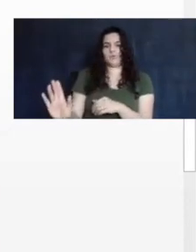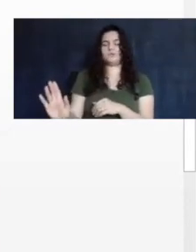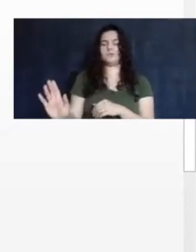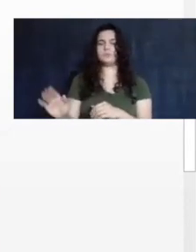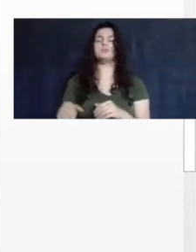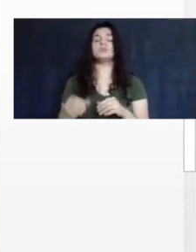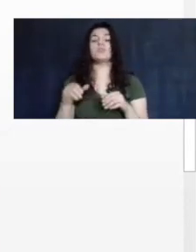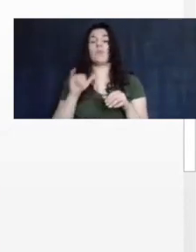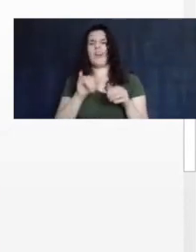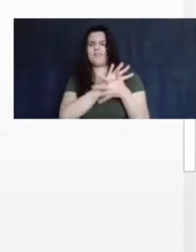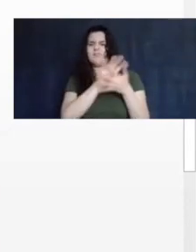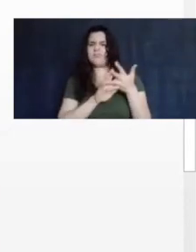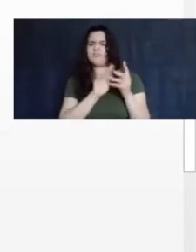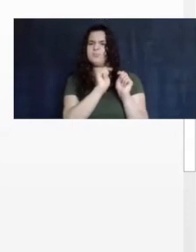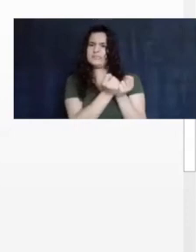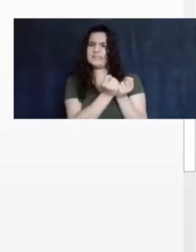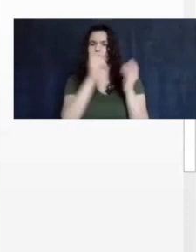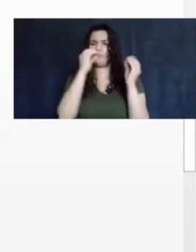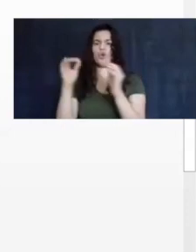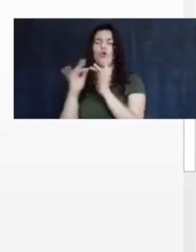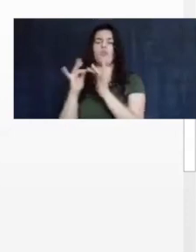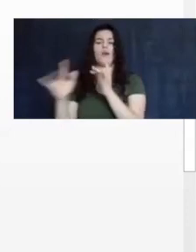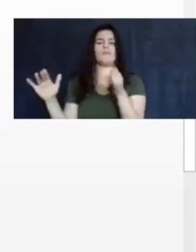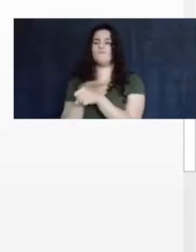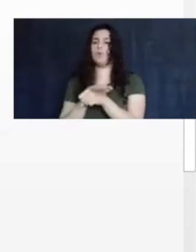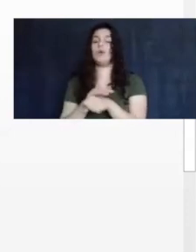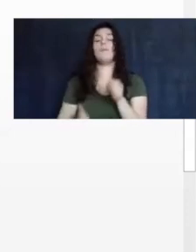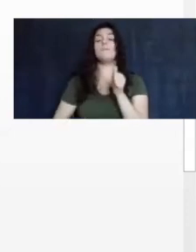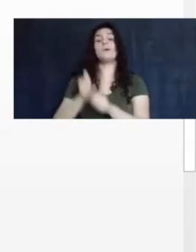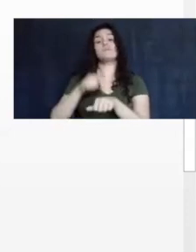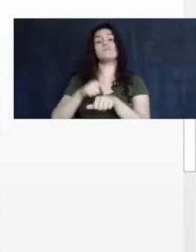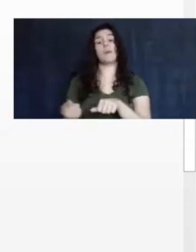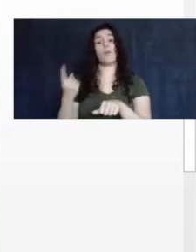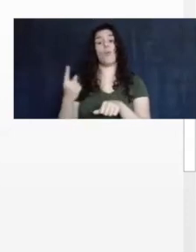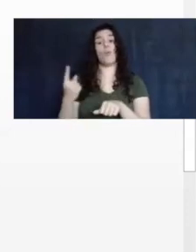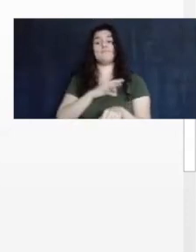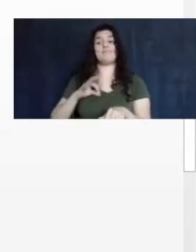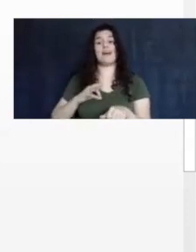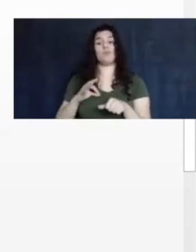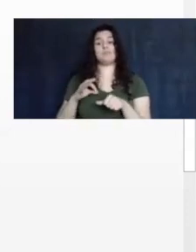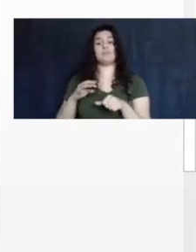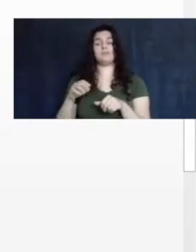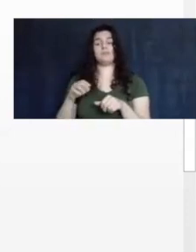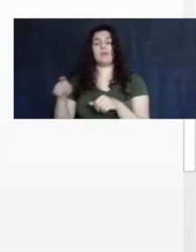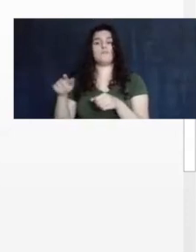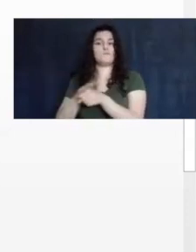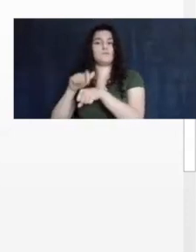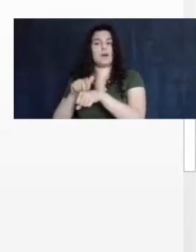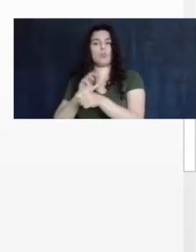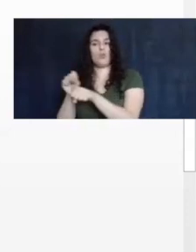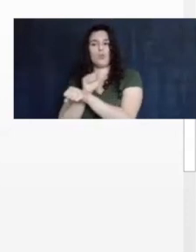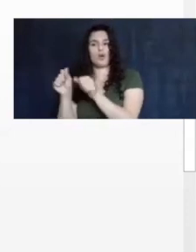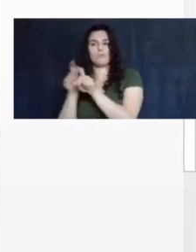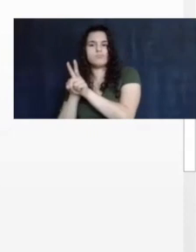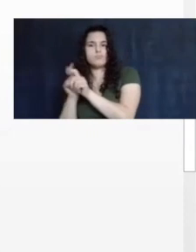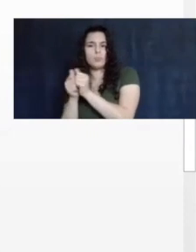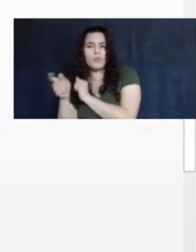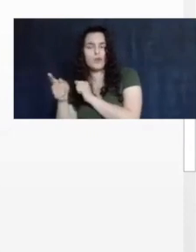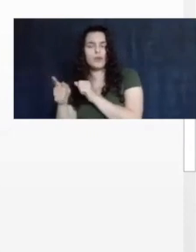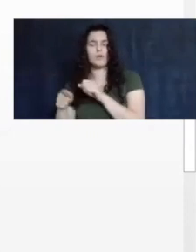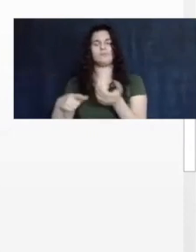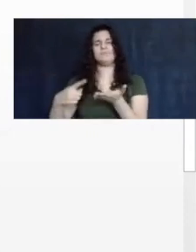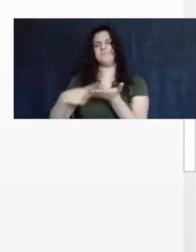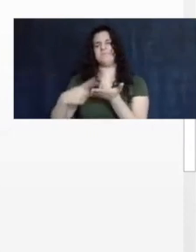online. Most of the time you have one of our full-time faculty members working with you, but you do have, at times